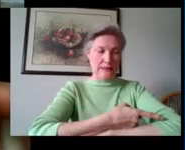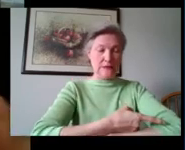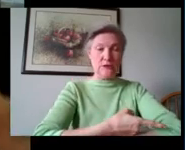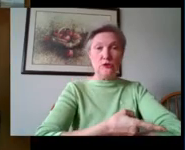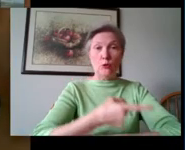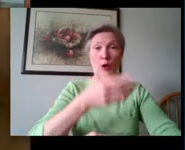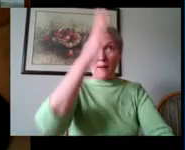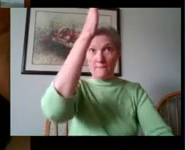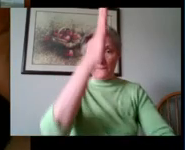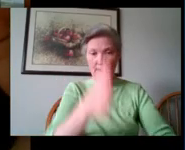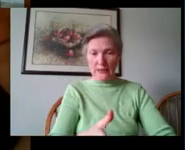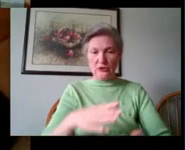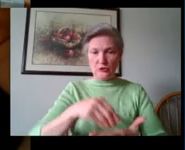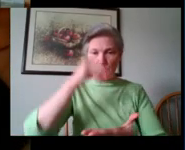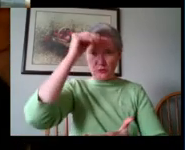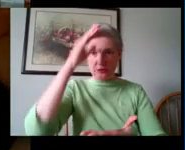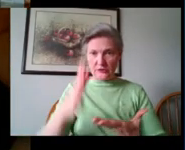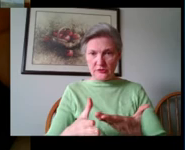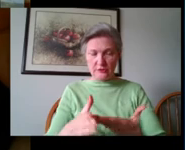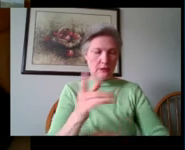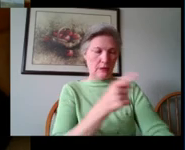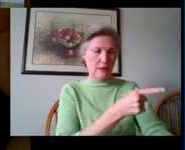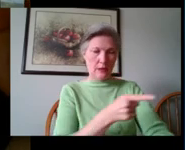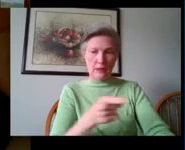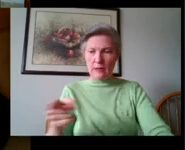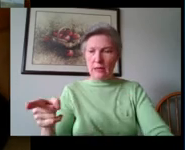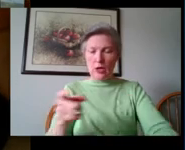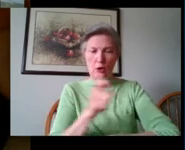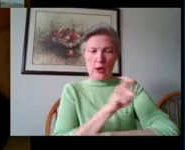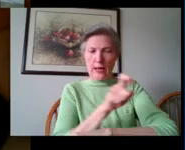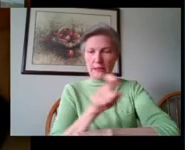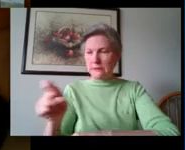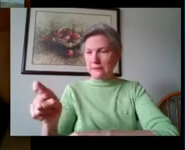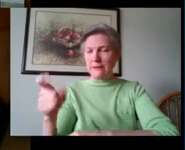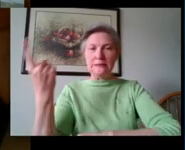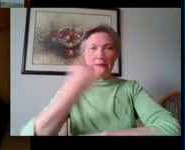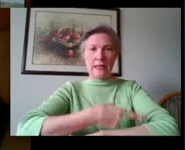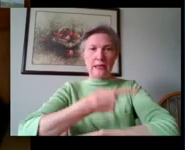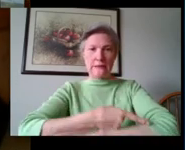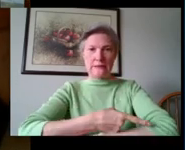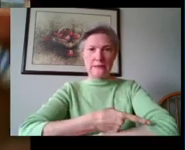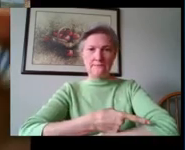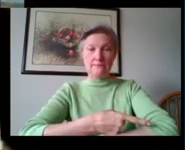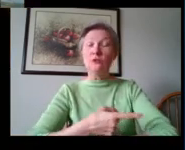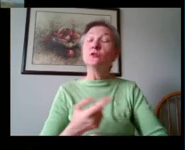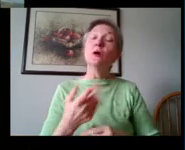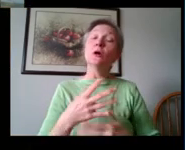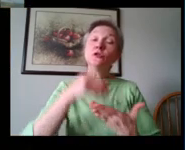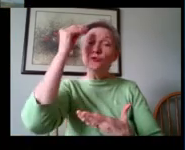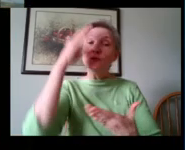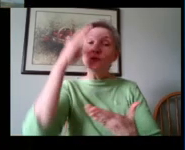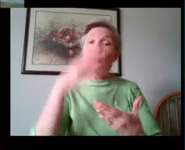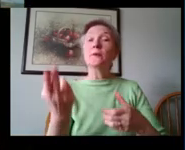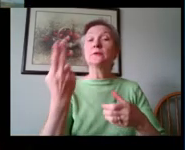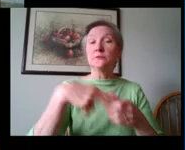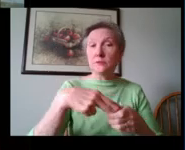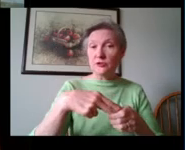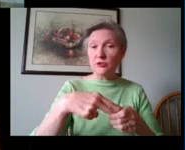participation, and put that into my title. So student participation in Ms. Sharma's math class during